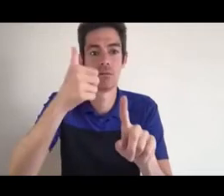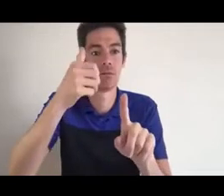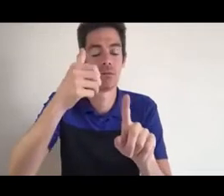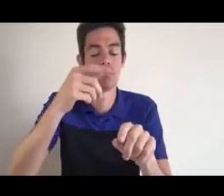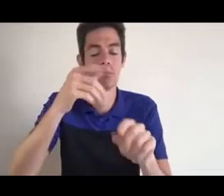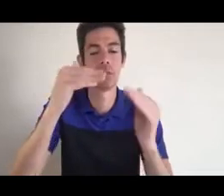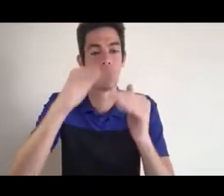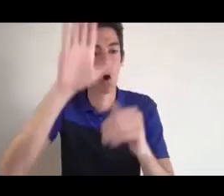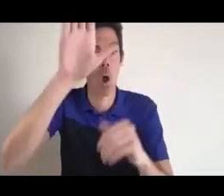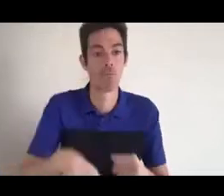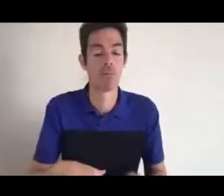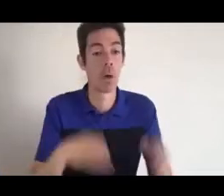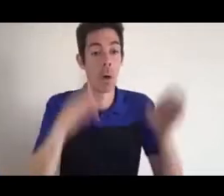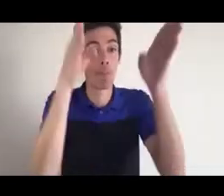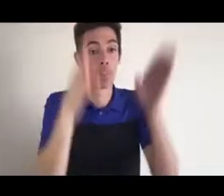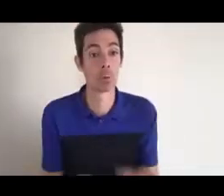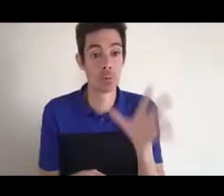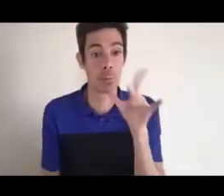So